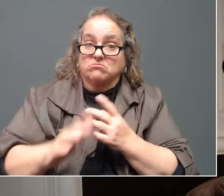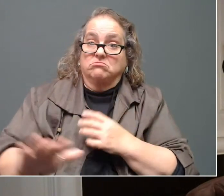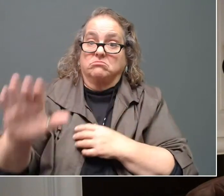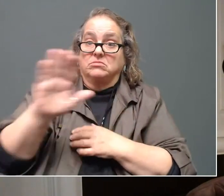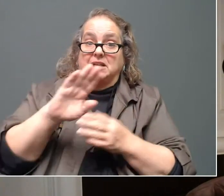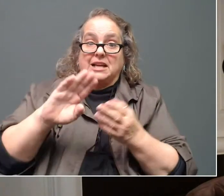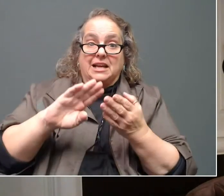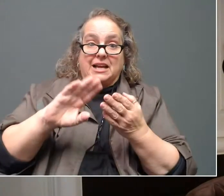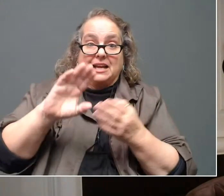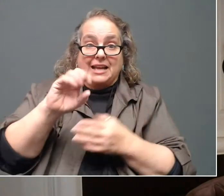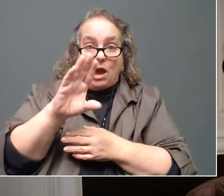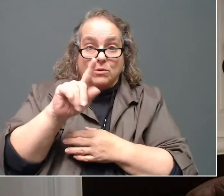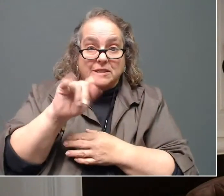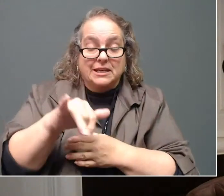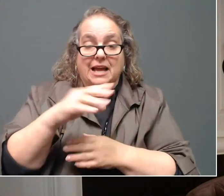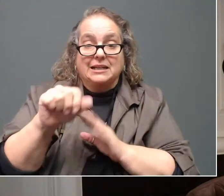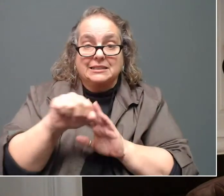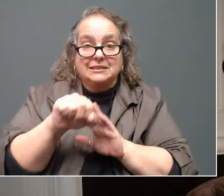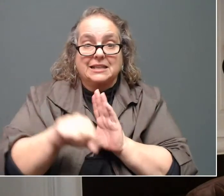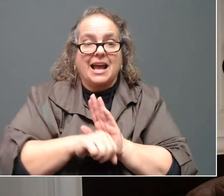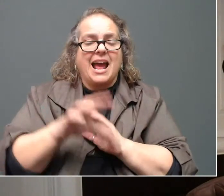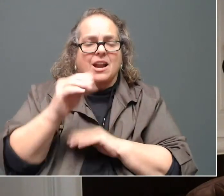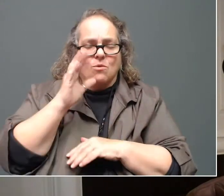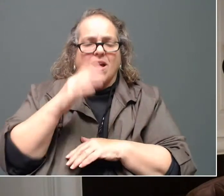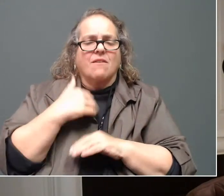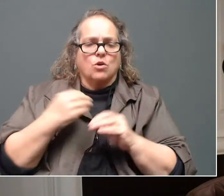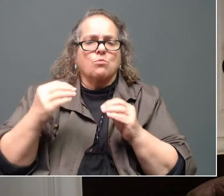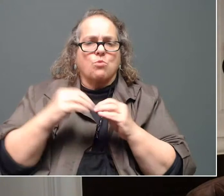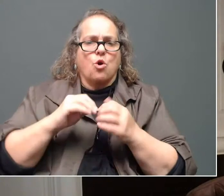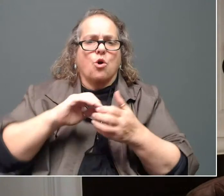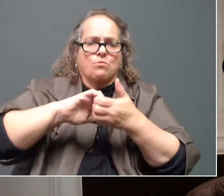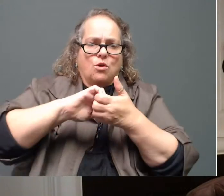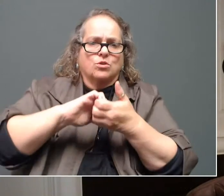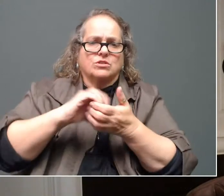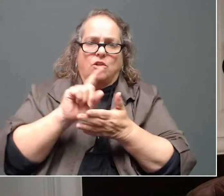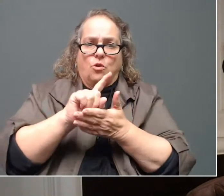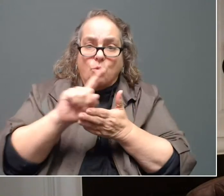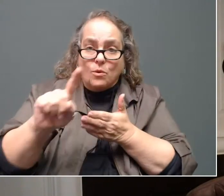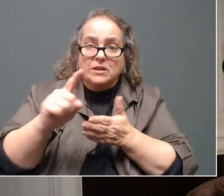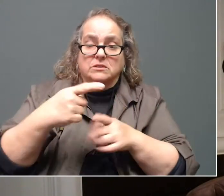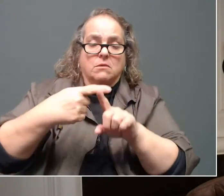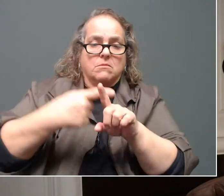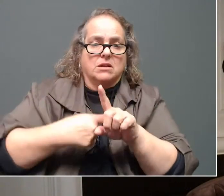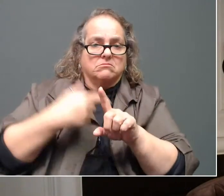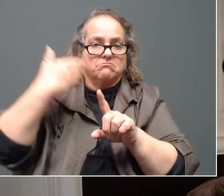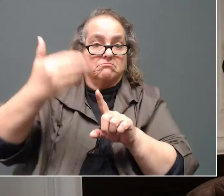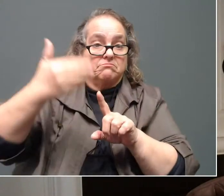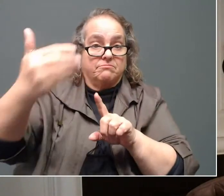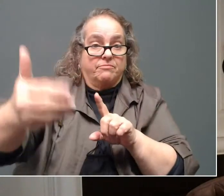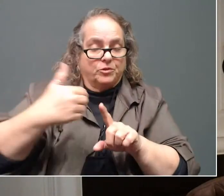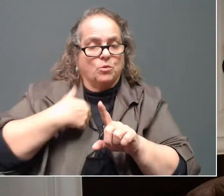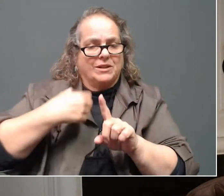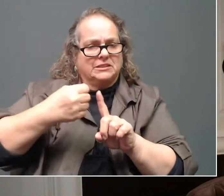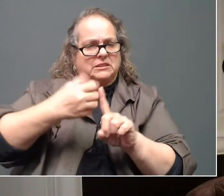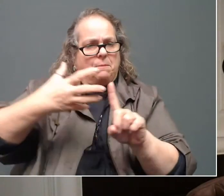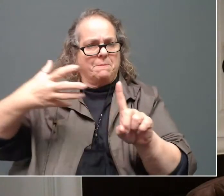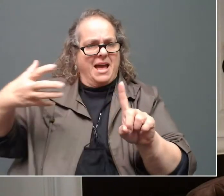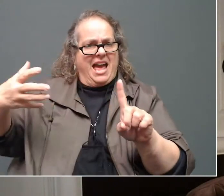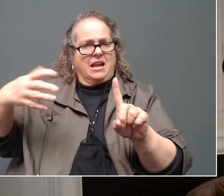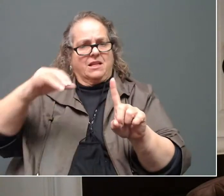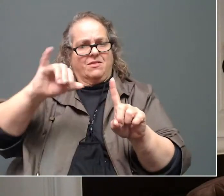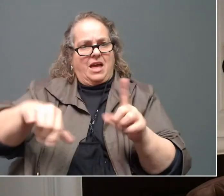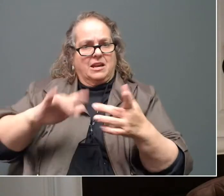more partners in the weeks and months ahead. And we look forward to expanding that network and working to reach people who